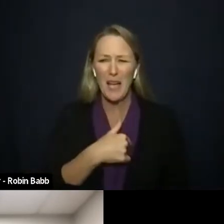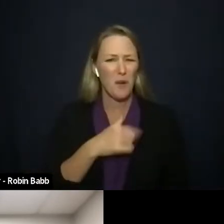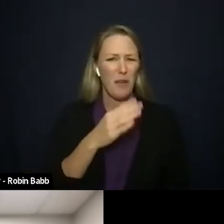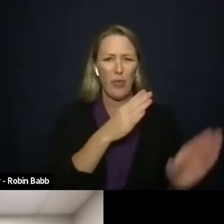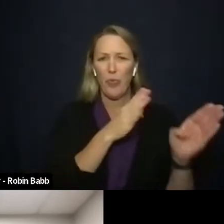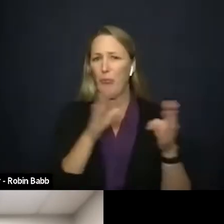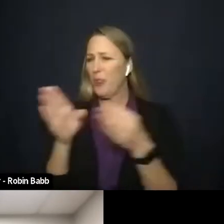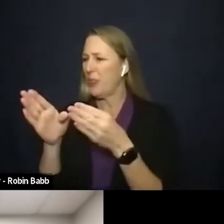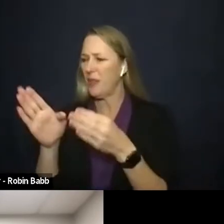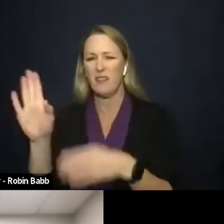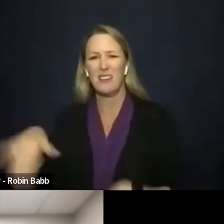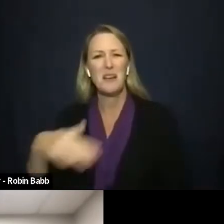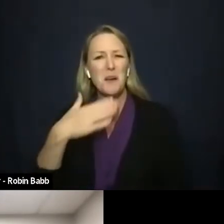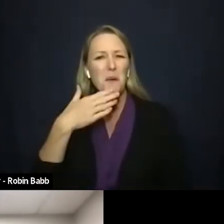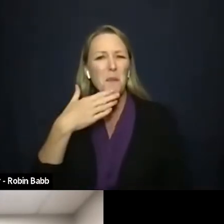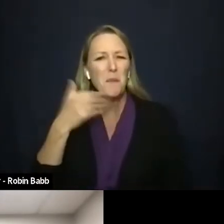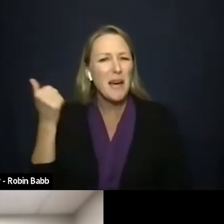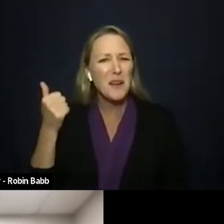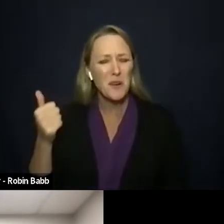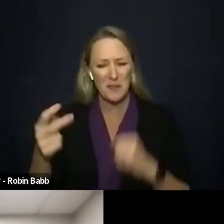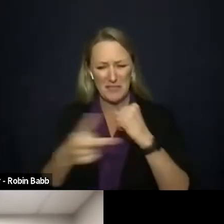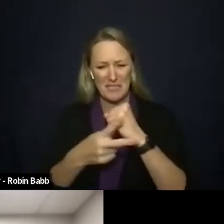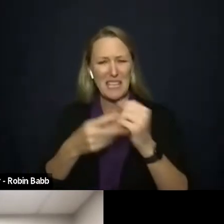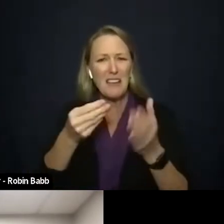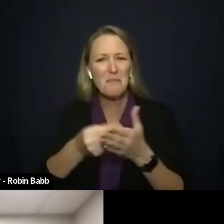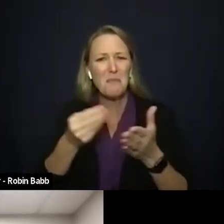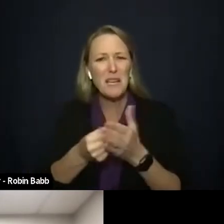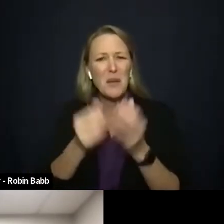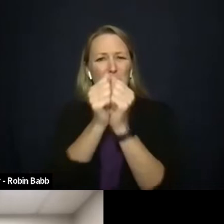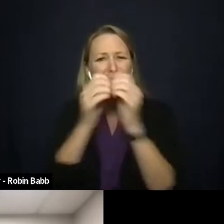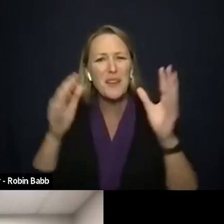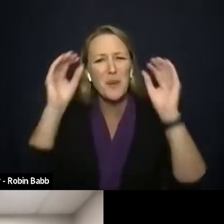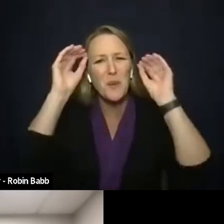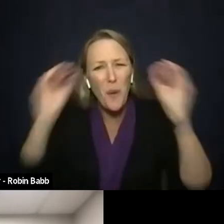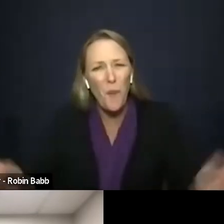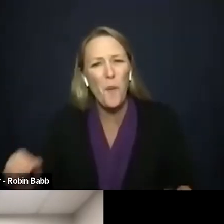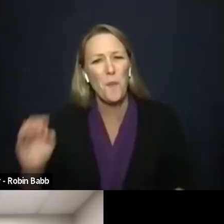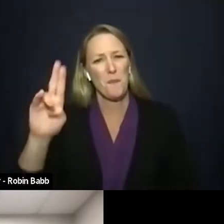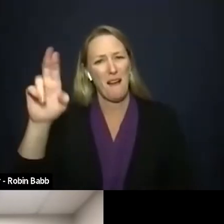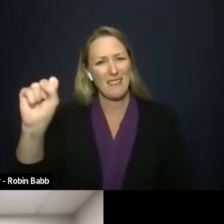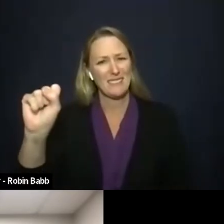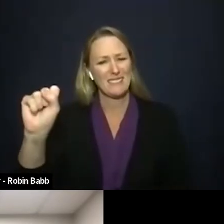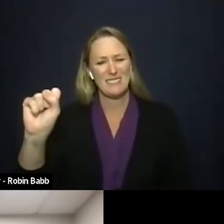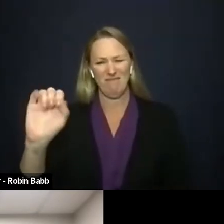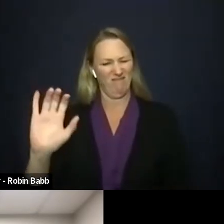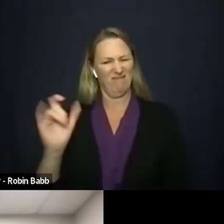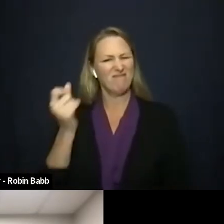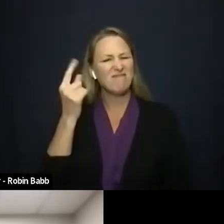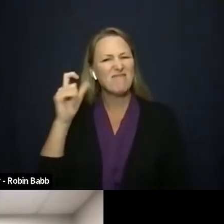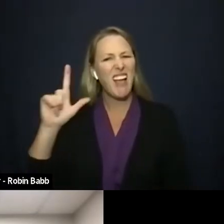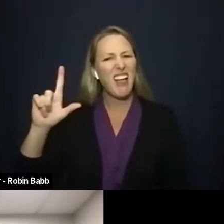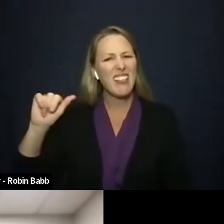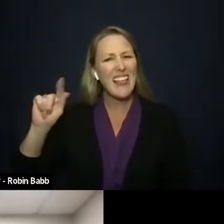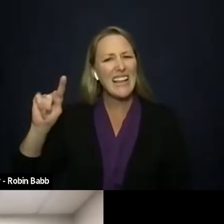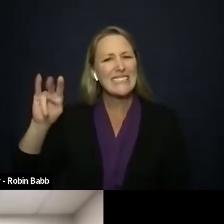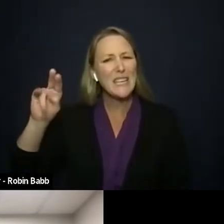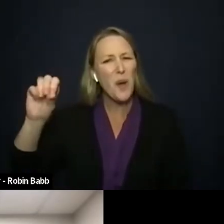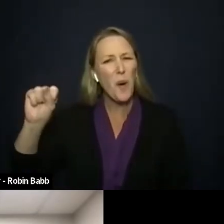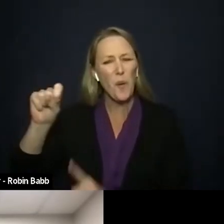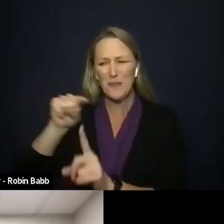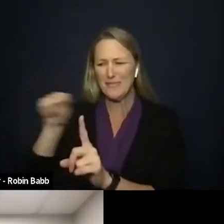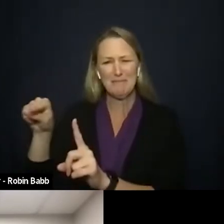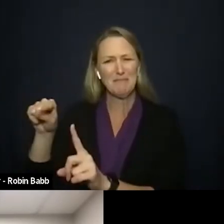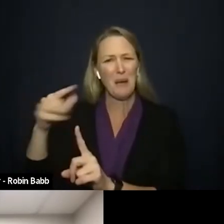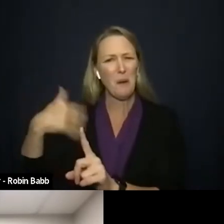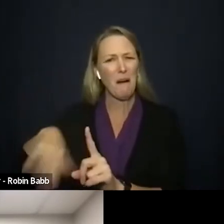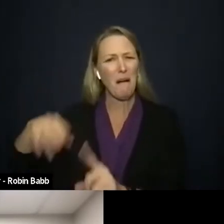save so much more money by not having buzzing at all with the latinos with the percentages all over with the